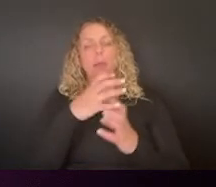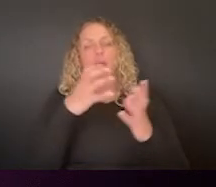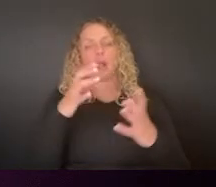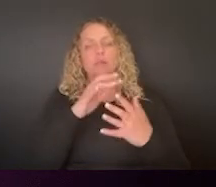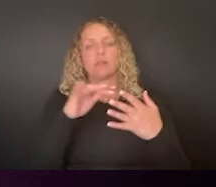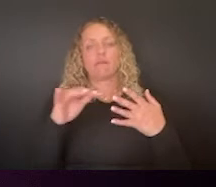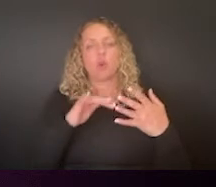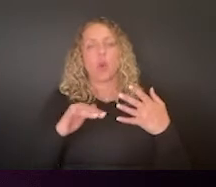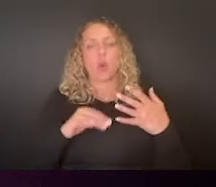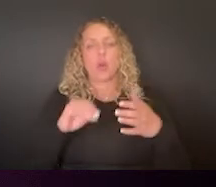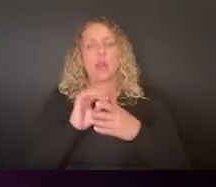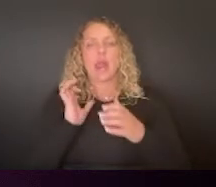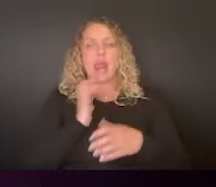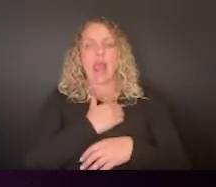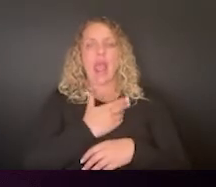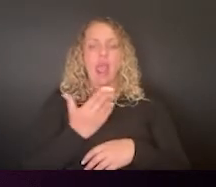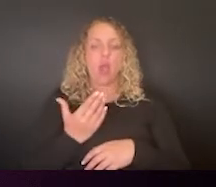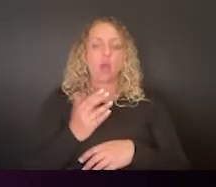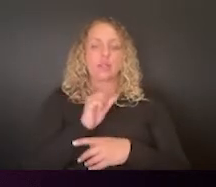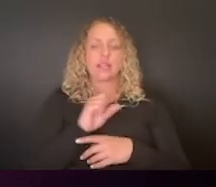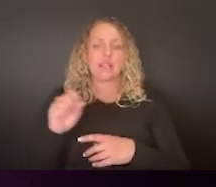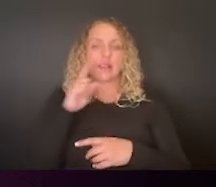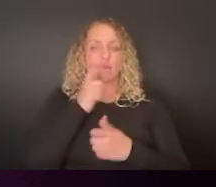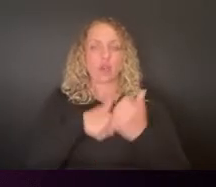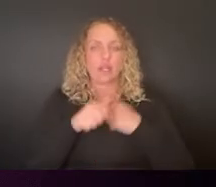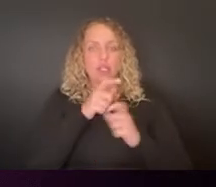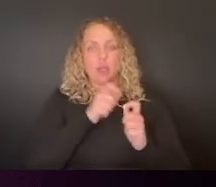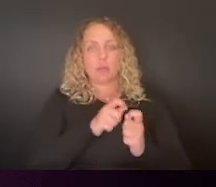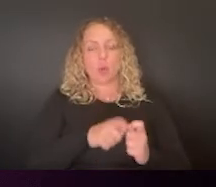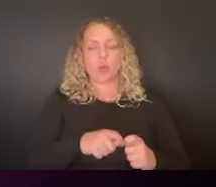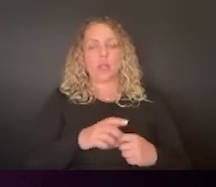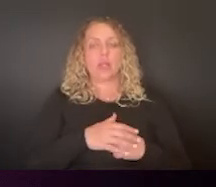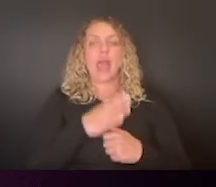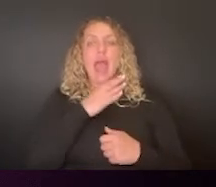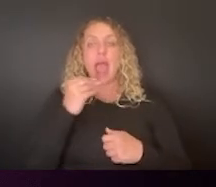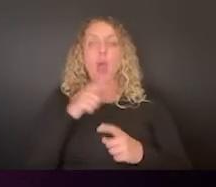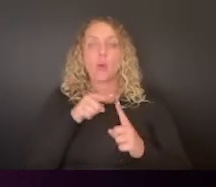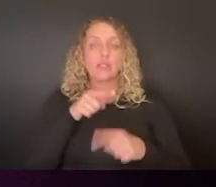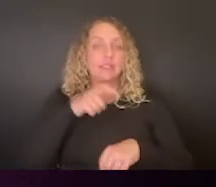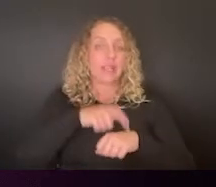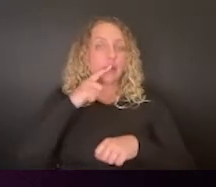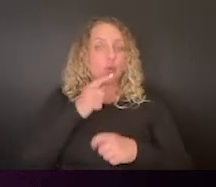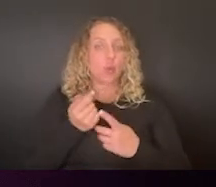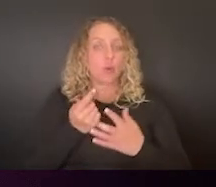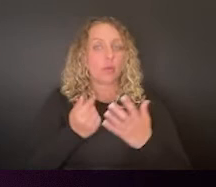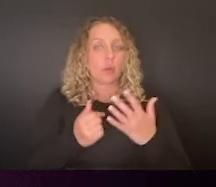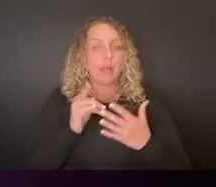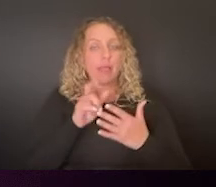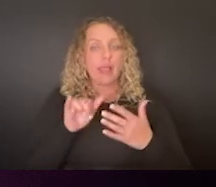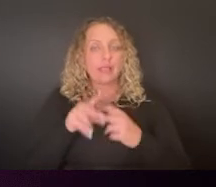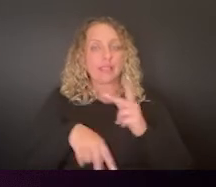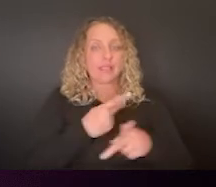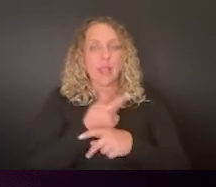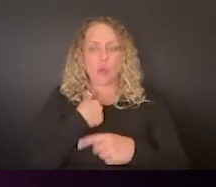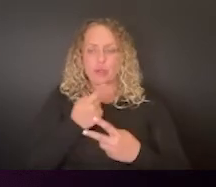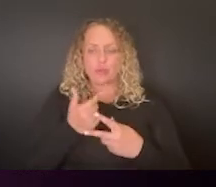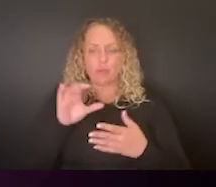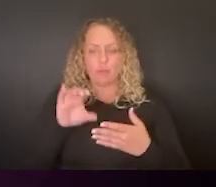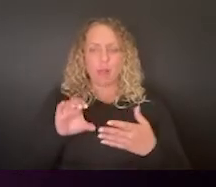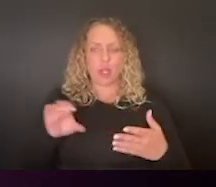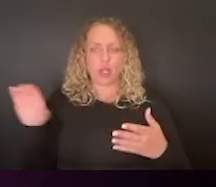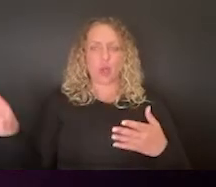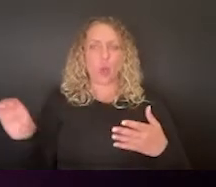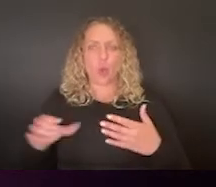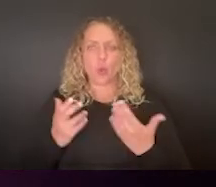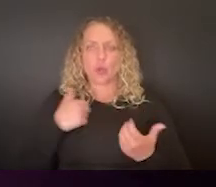And what's even better here is we could use a data attribute to wrap blocks of code in our CSS